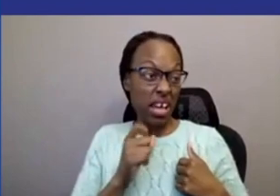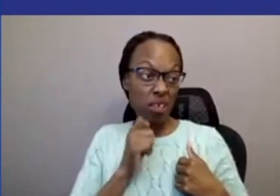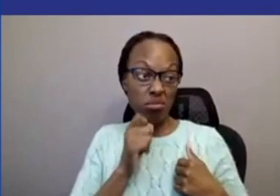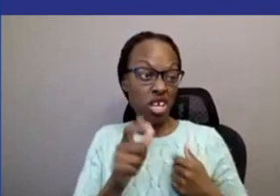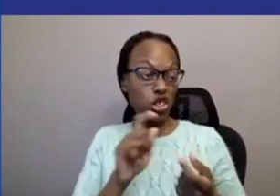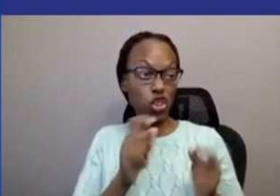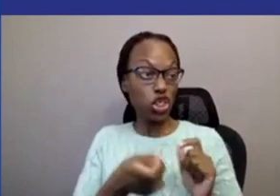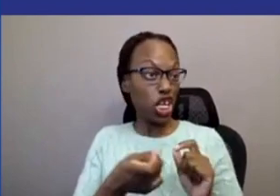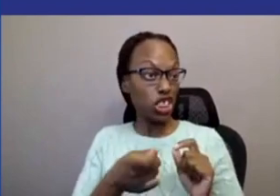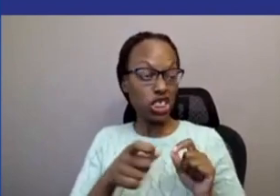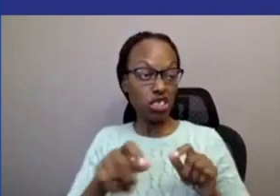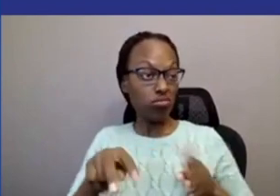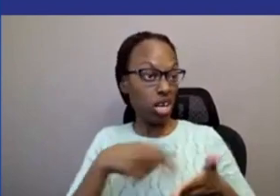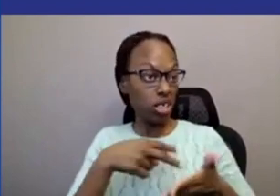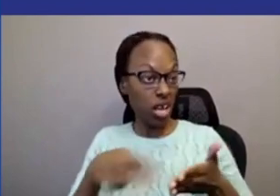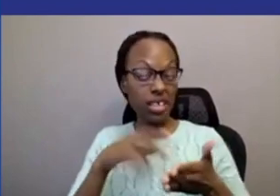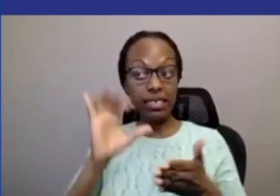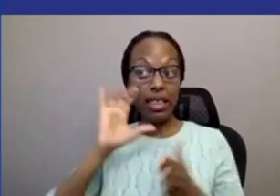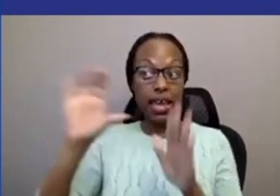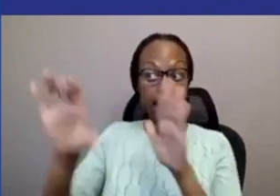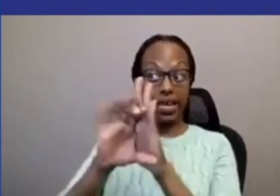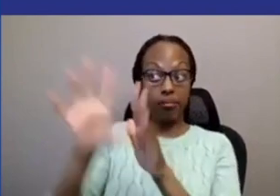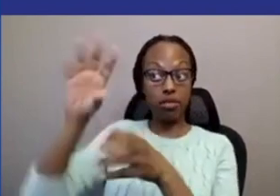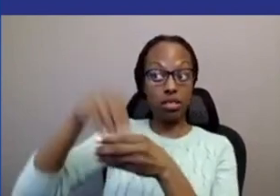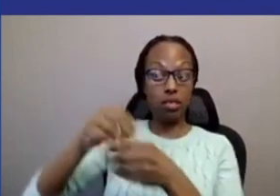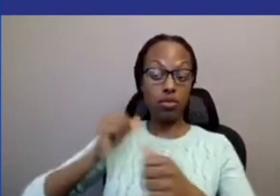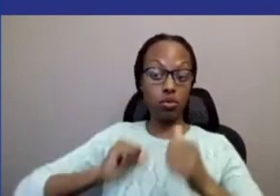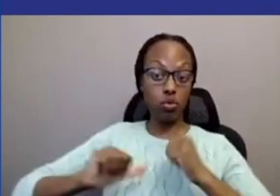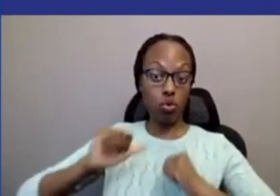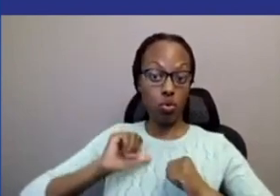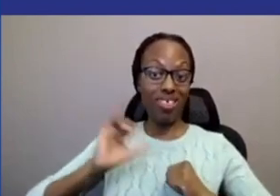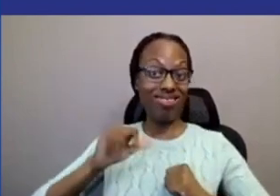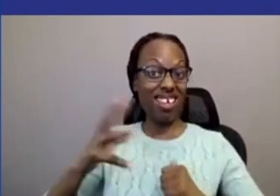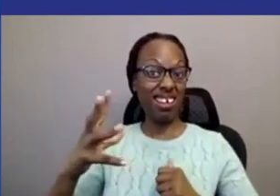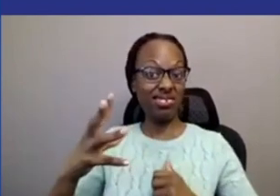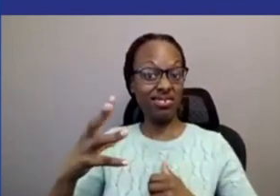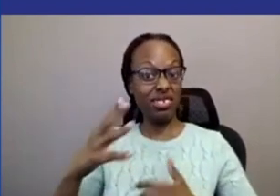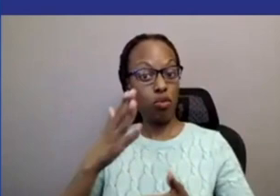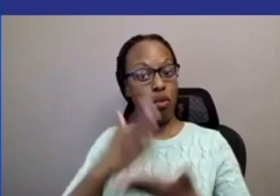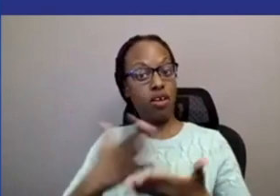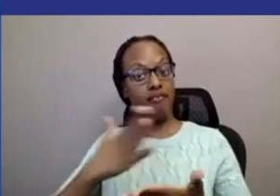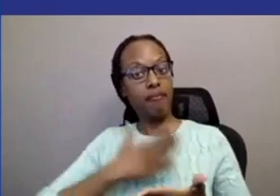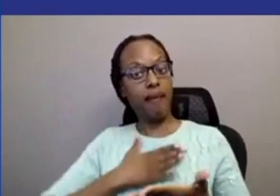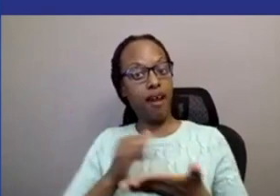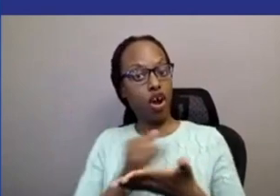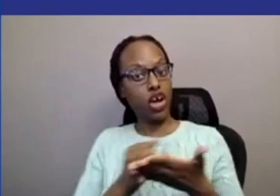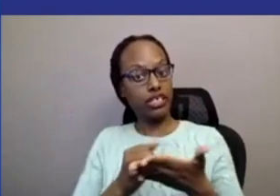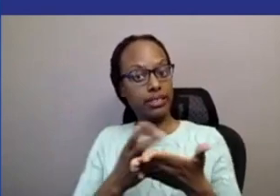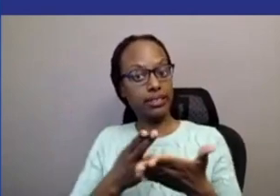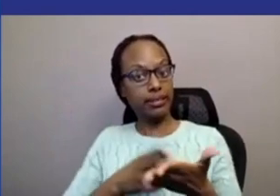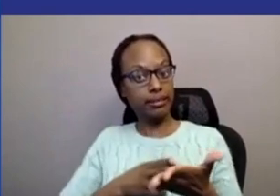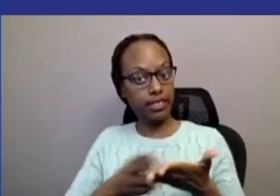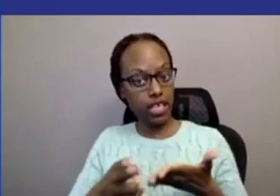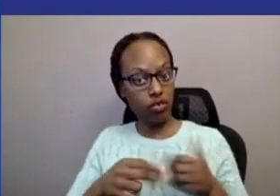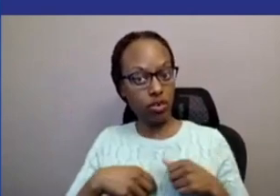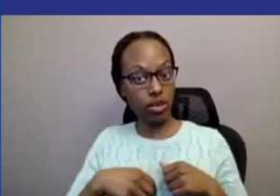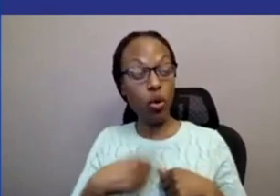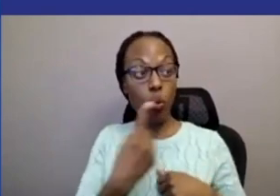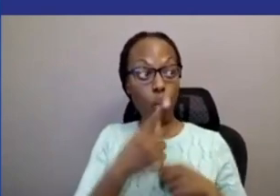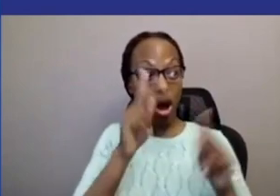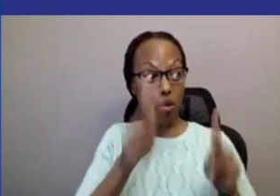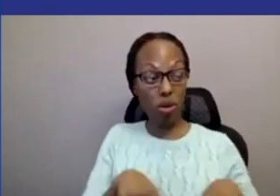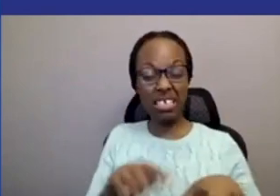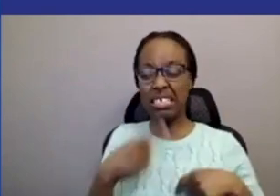not changing the performance. It's part of the image. It's part of the show. It's part of my artistic integrity. One person wrote in and was uncomfortable with